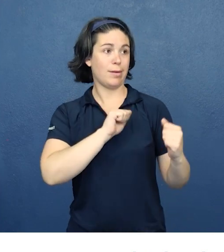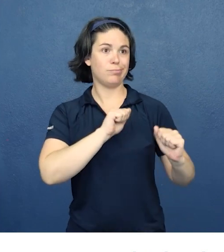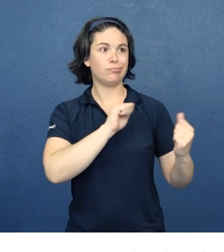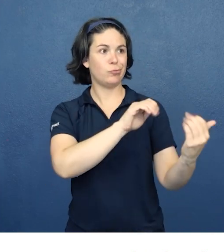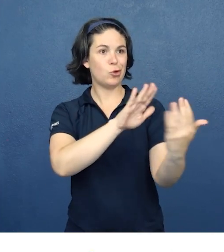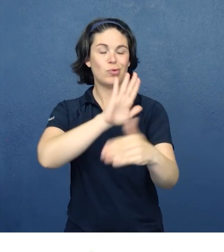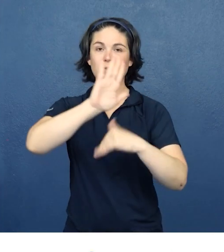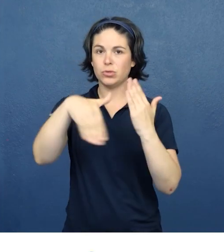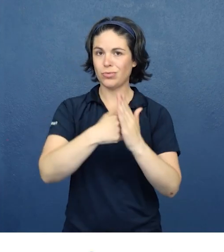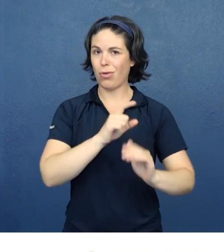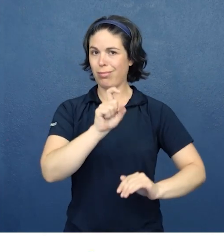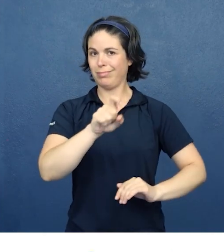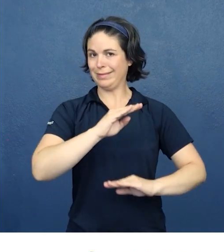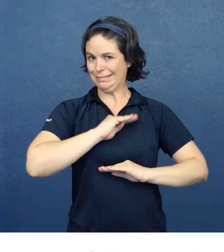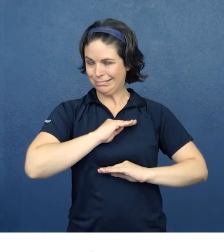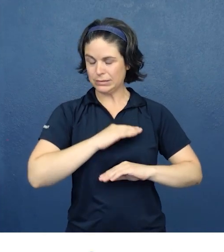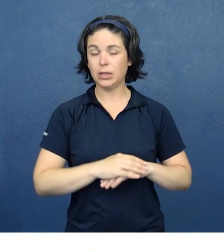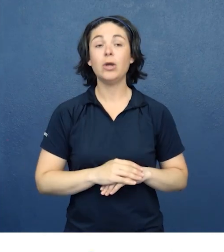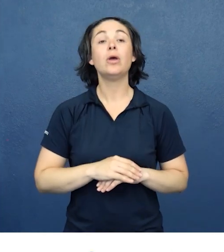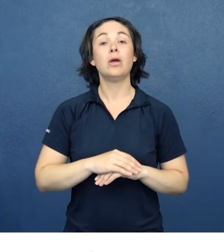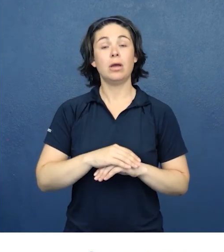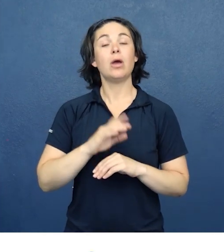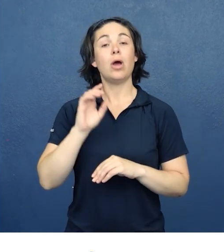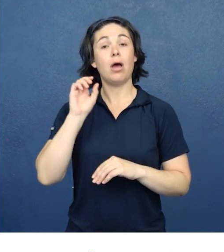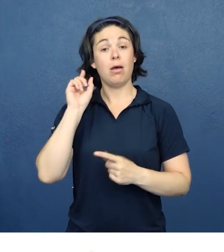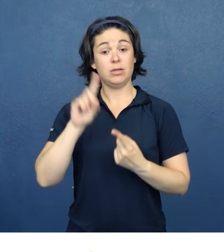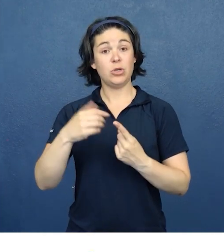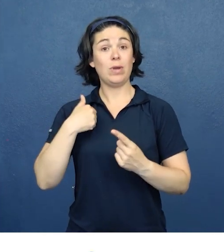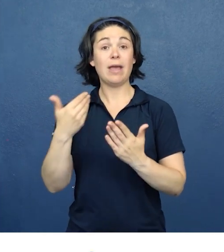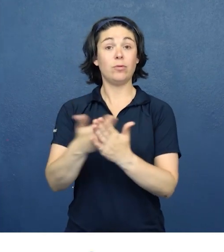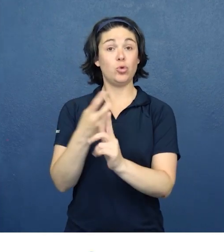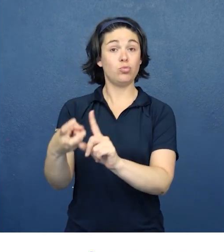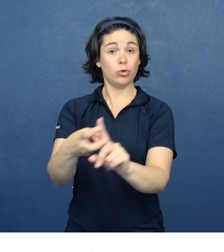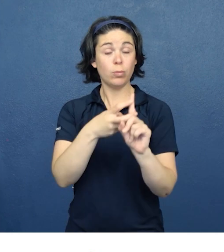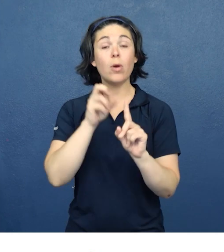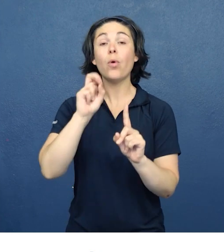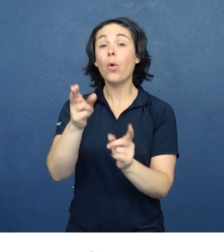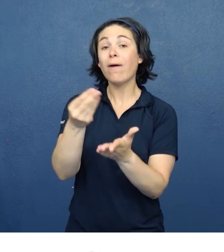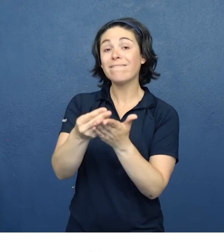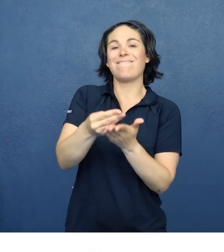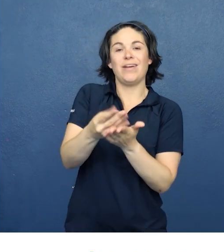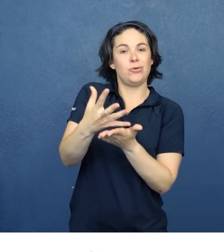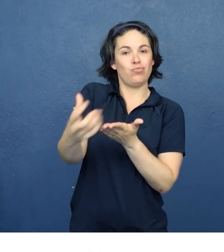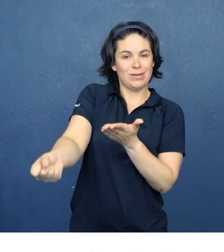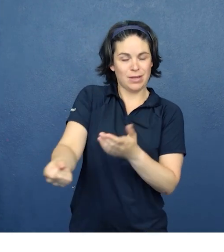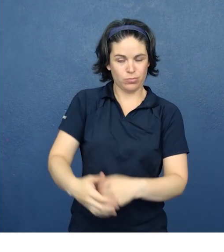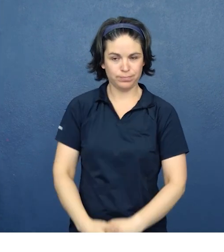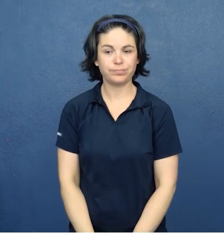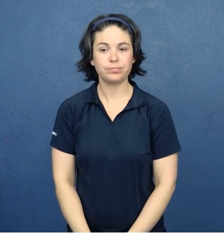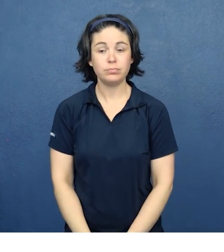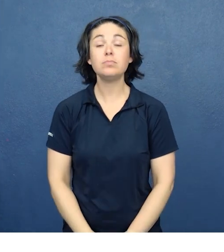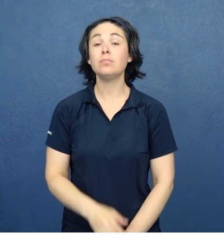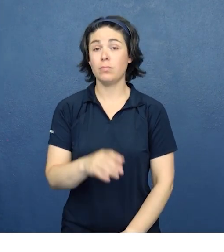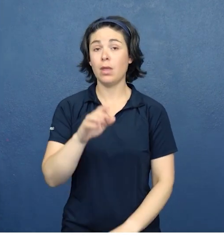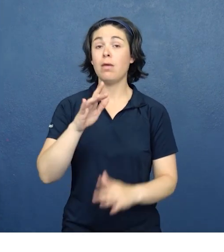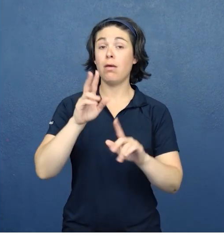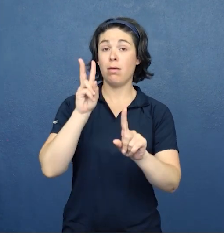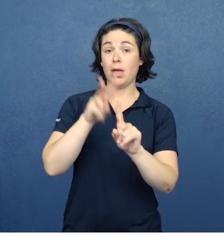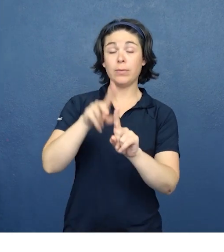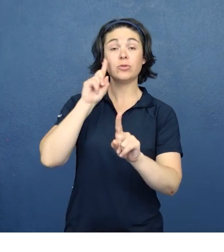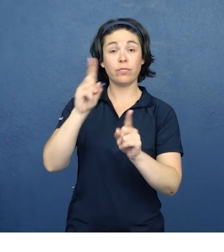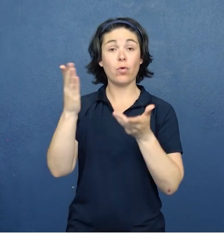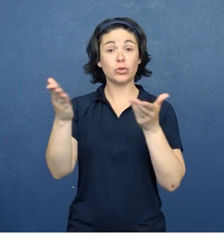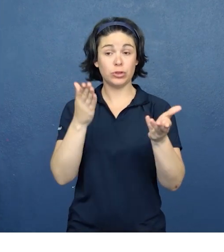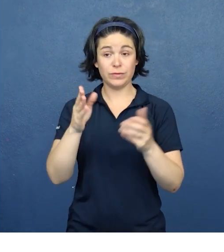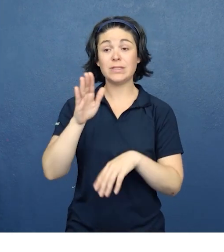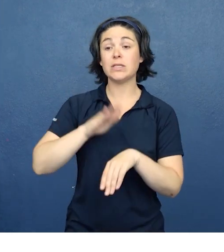address the needs of the county, issues a new procurement for this program, or if funding is no longer available. You can find the application